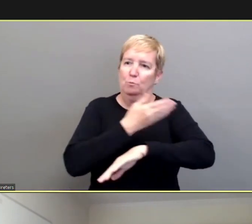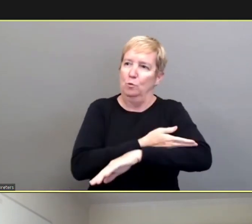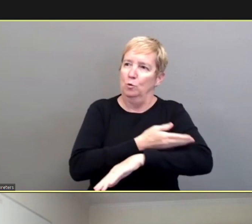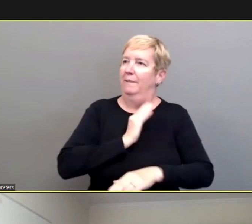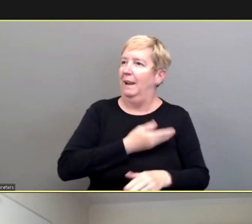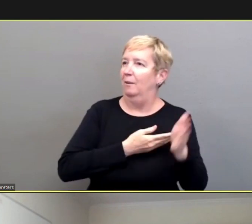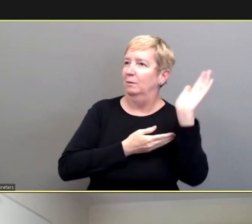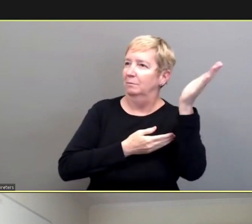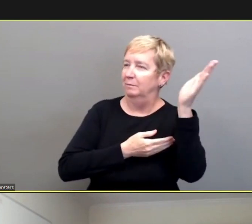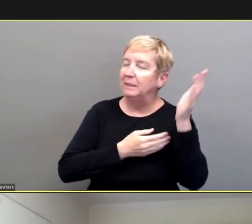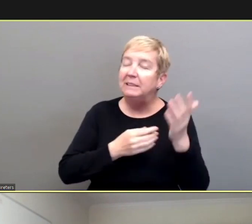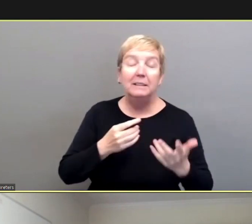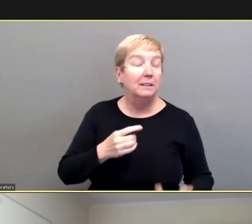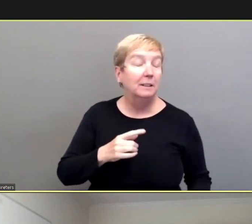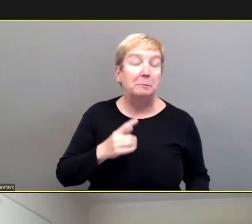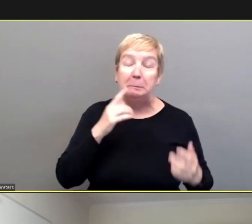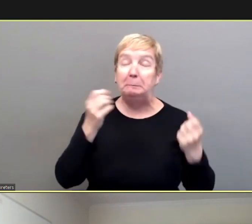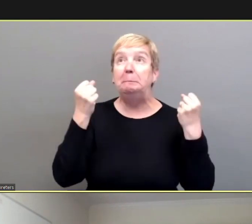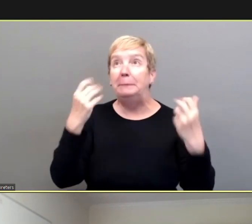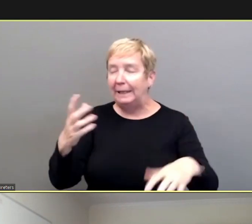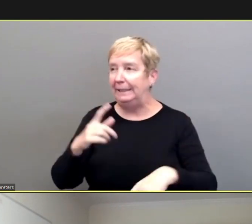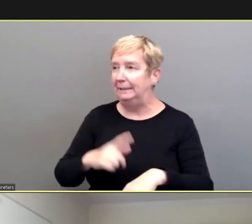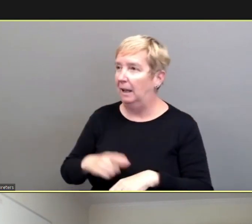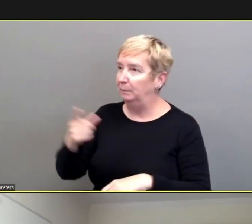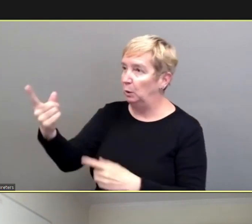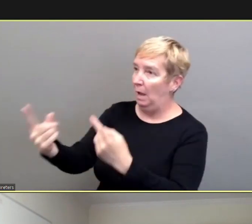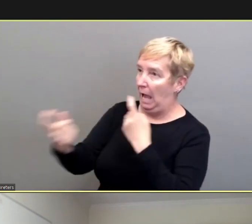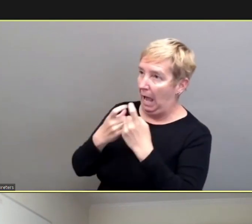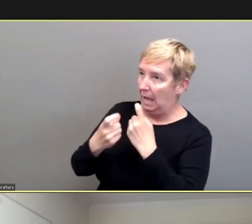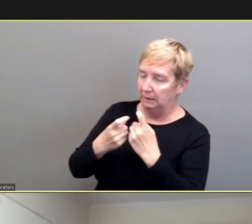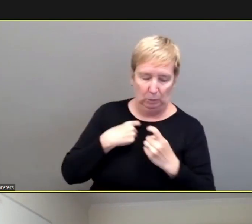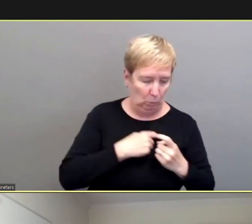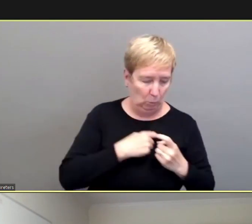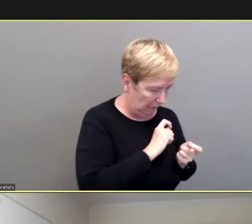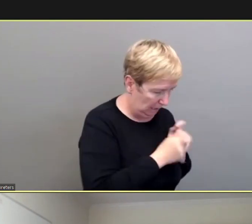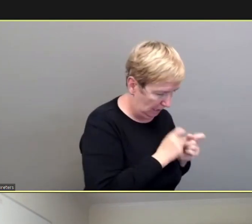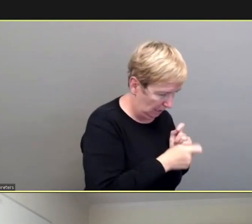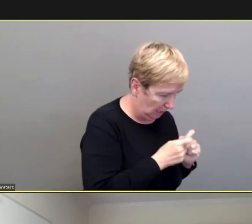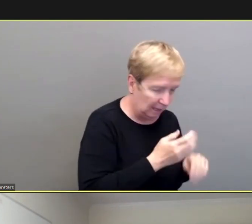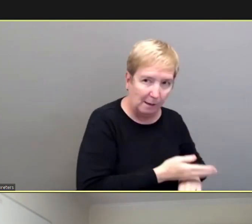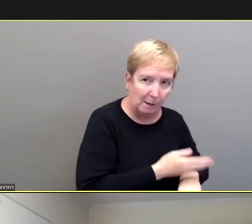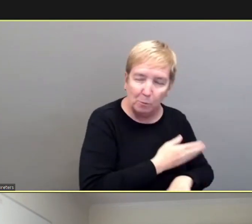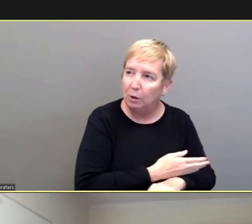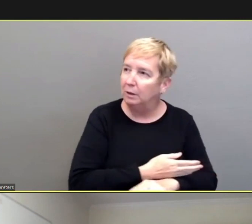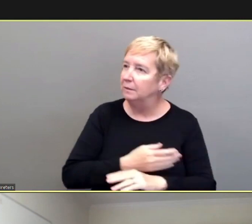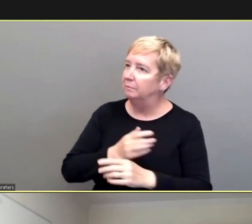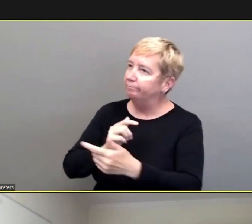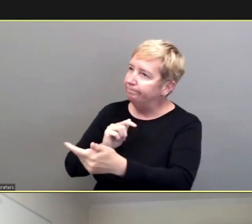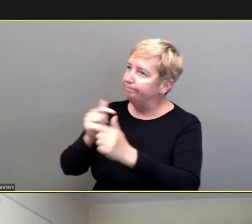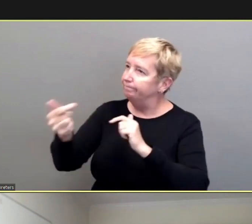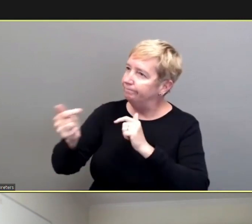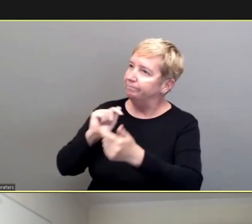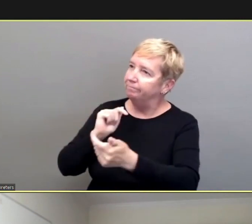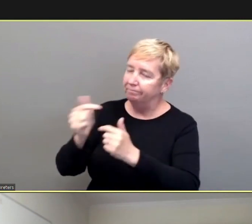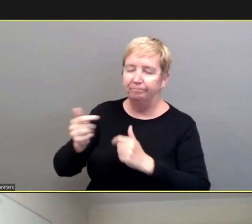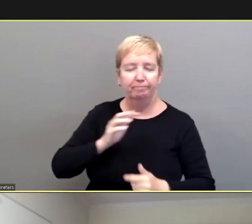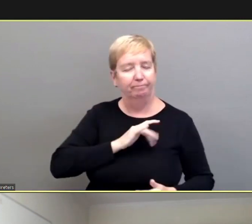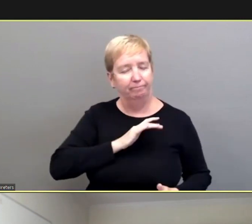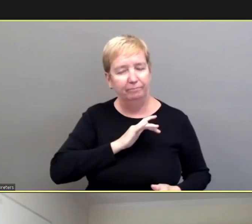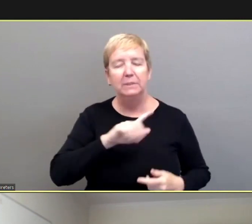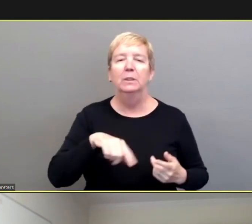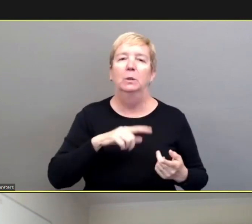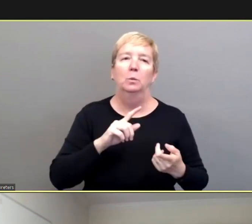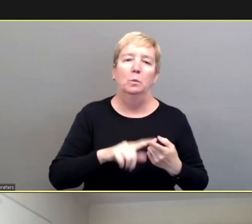some of the questions you ask have refined the way we approach things. And then it's only appropriate that when we see the cases